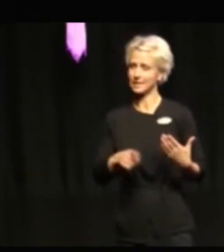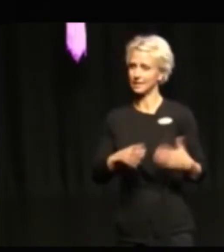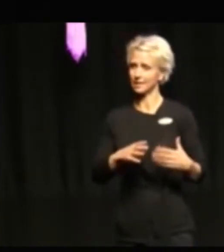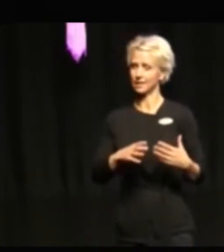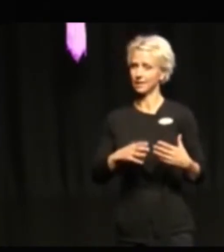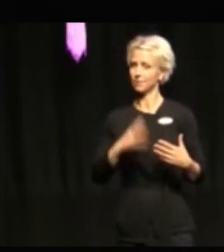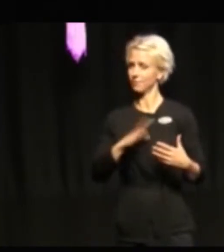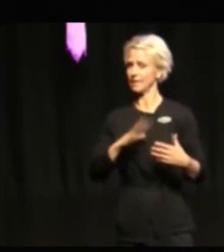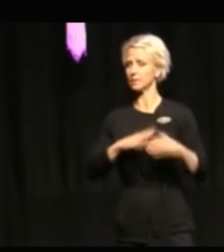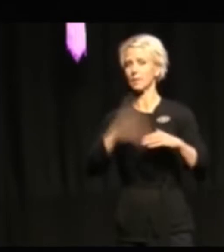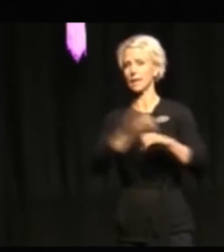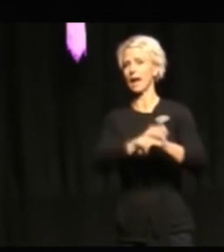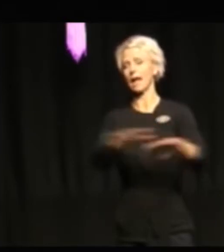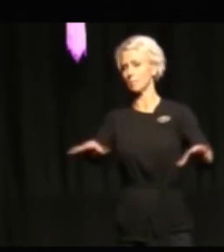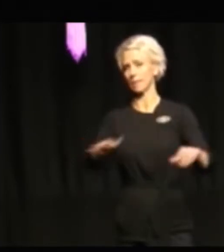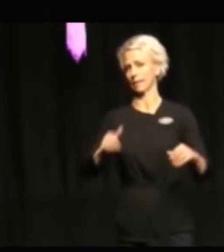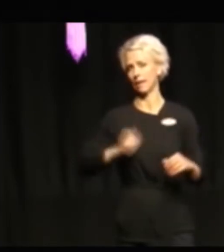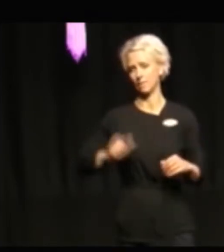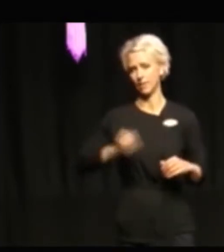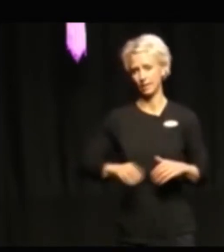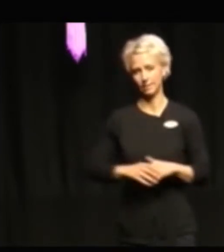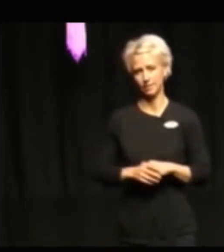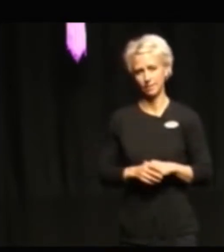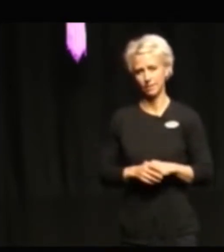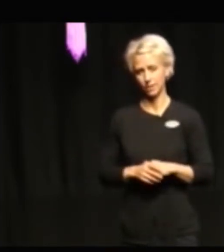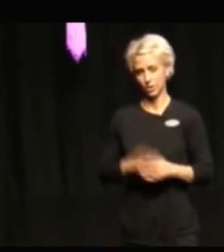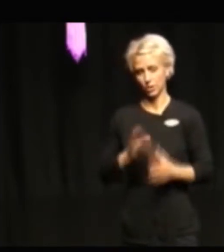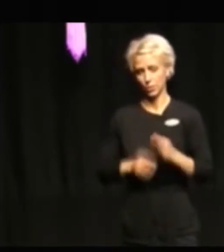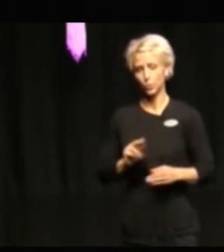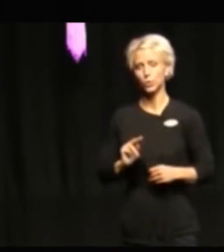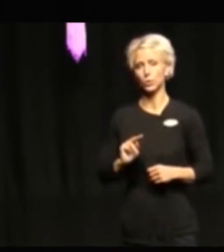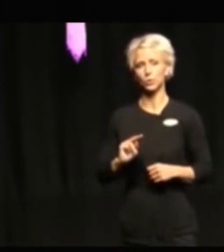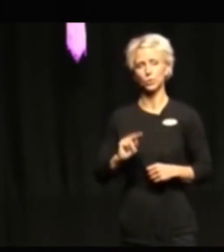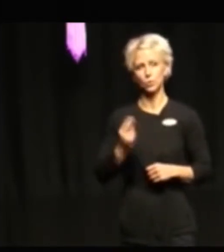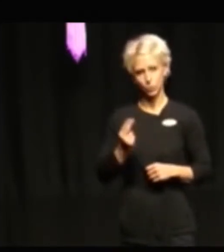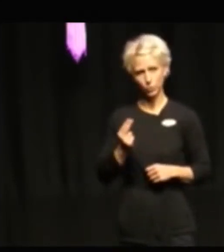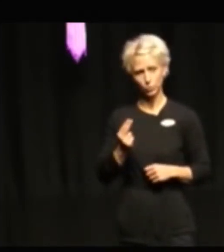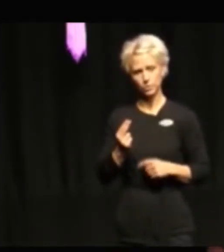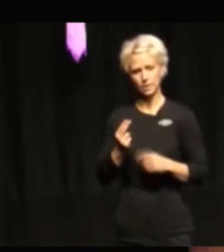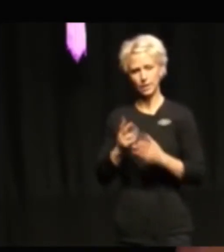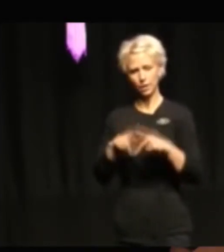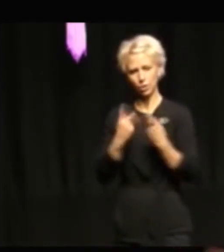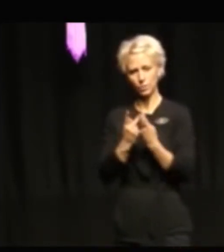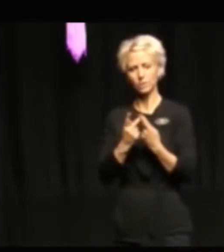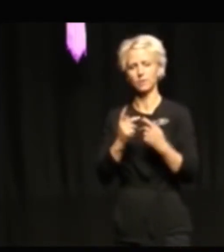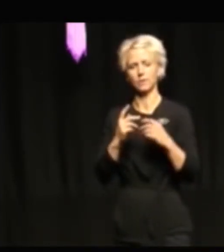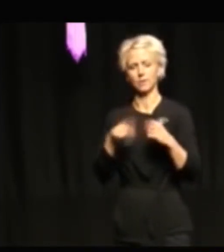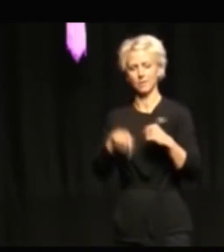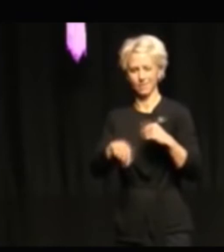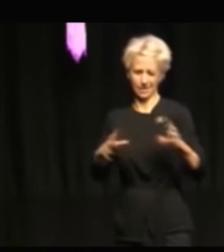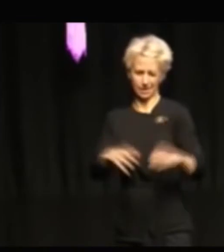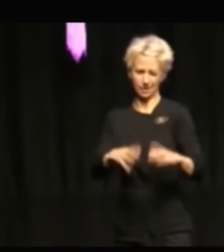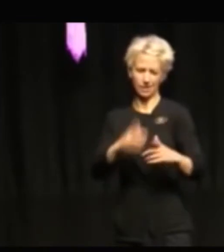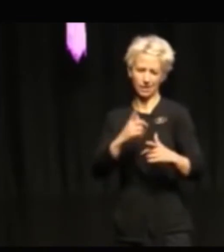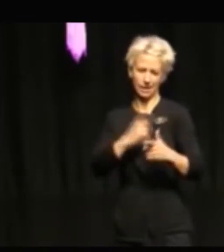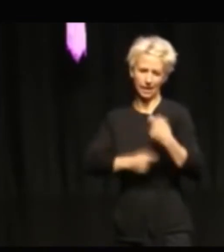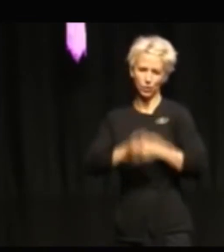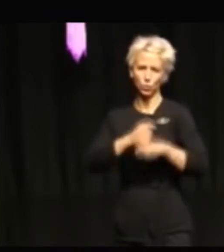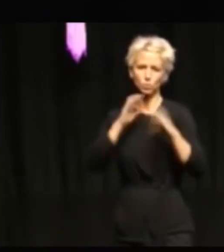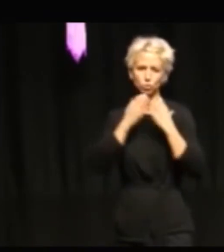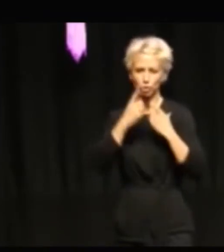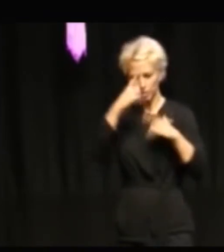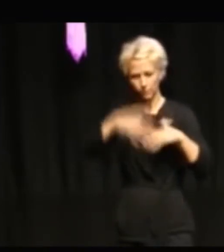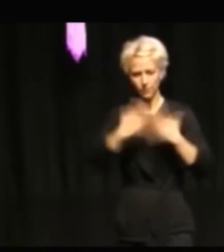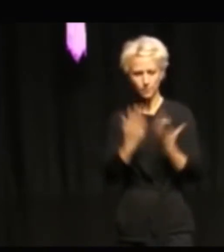general comments as well. And right now, the Committee for Economic, Social and Cultural Rights, they are working on a